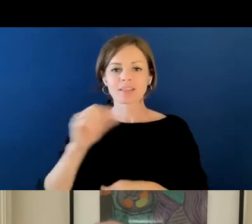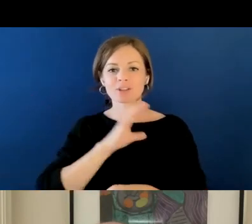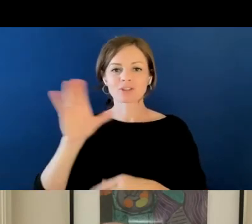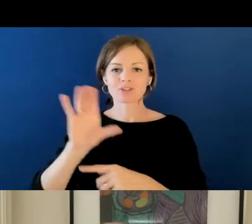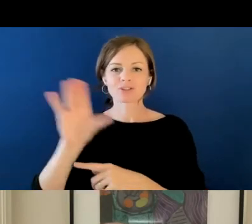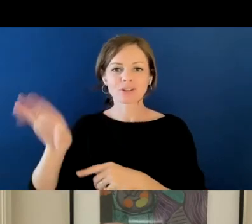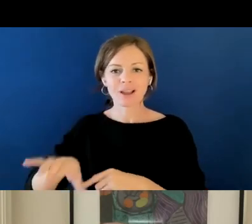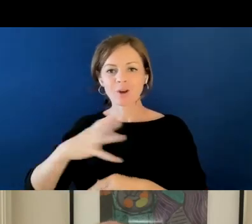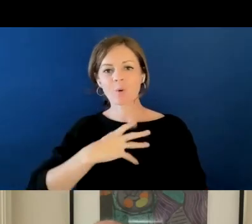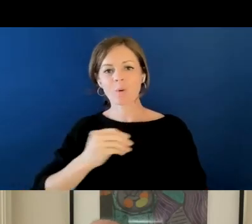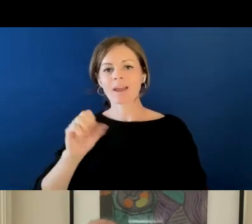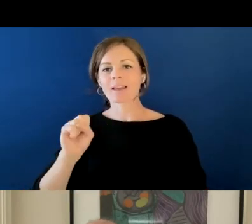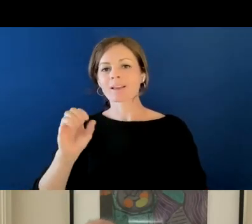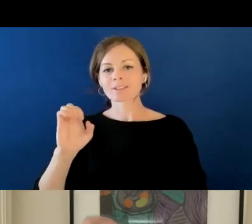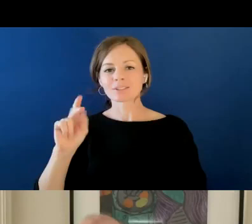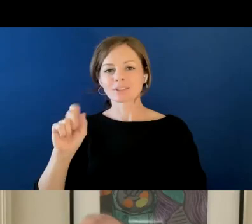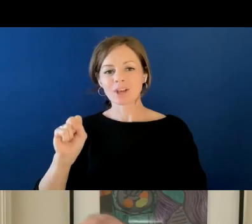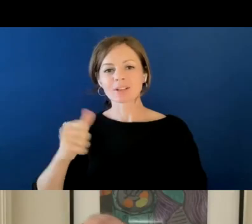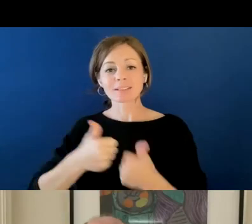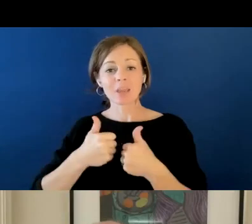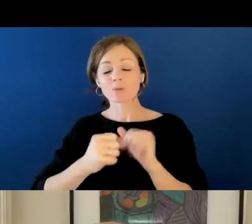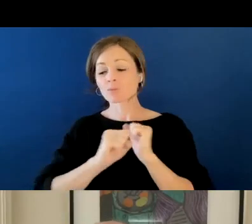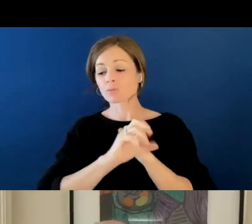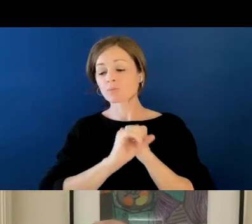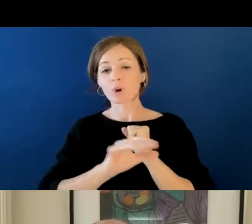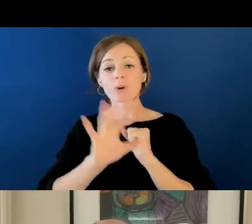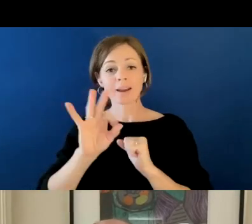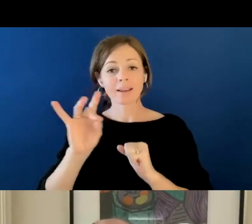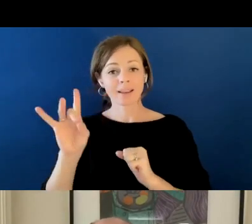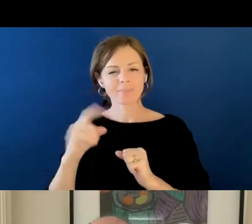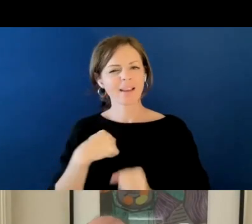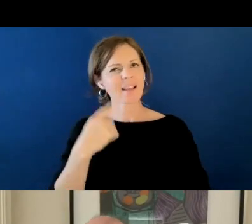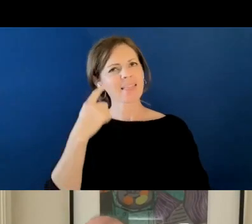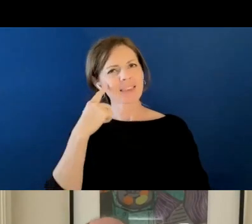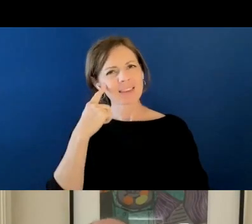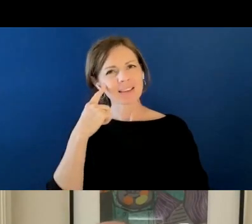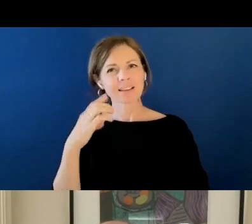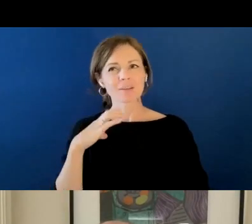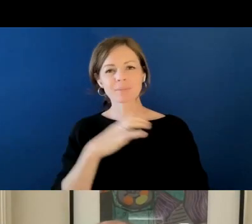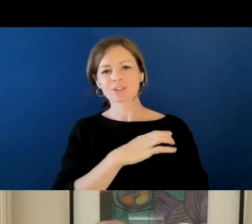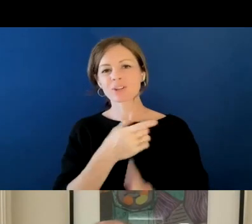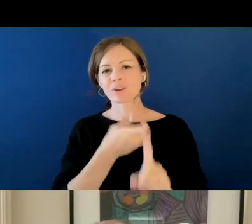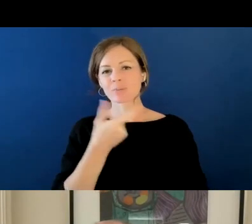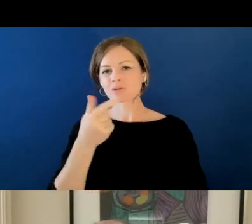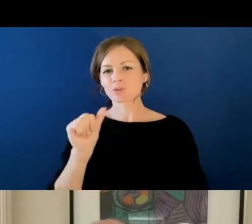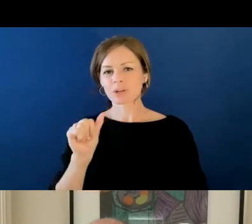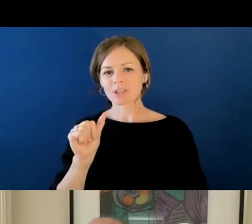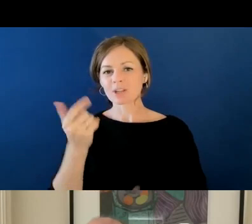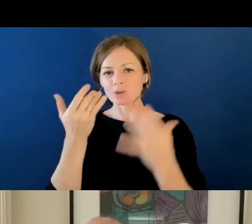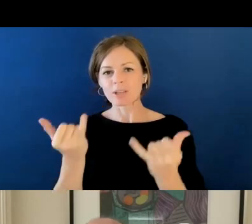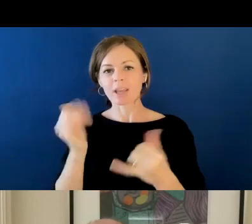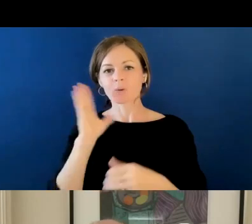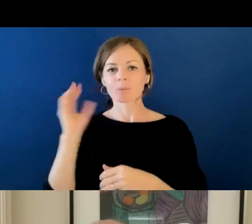to promote 988. And I believe it's today that Commissioner Kevin Tanner from Georgia will be throwing out